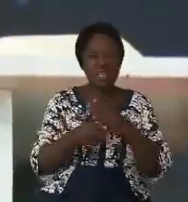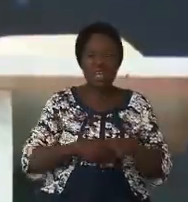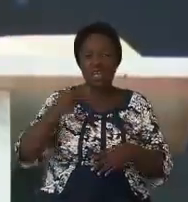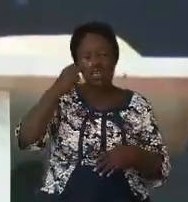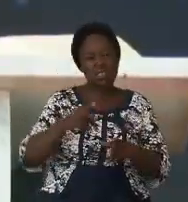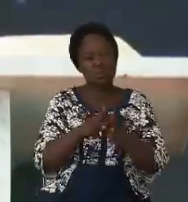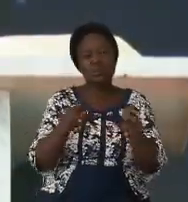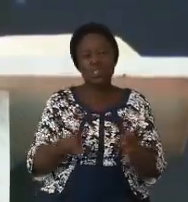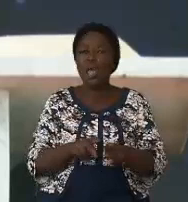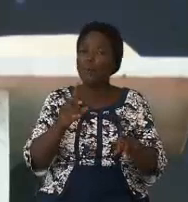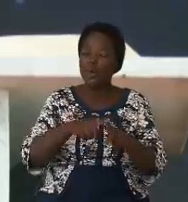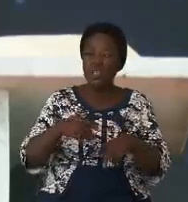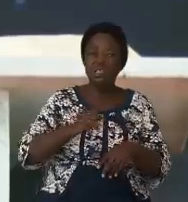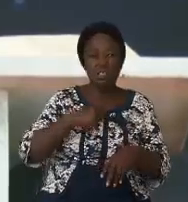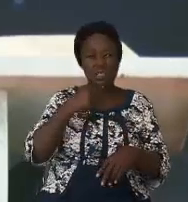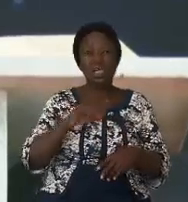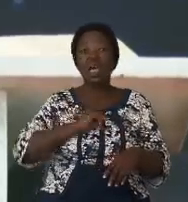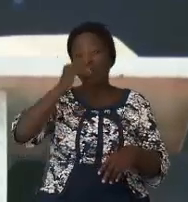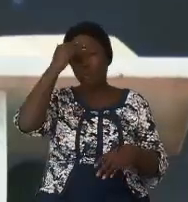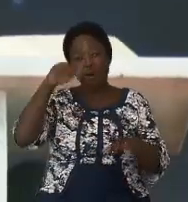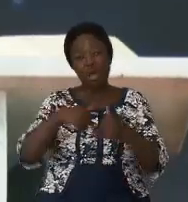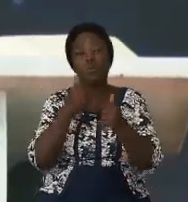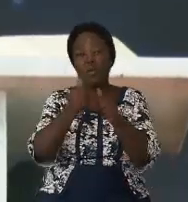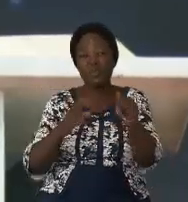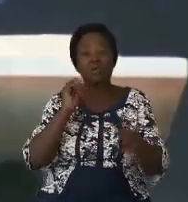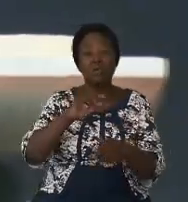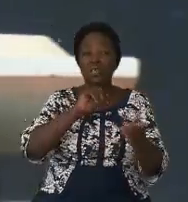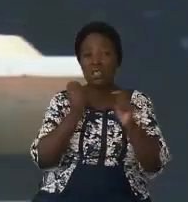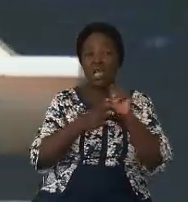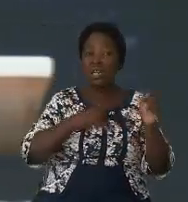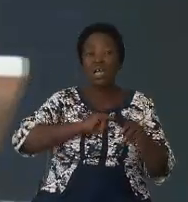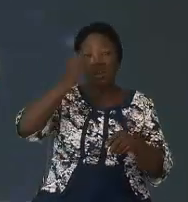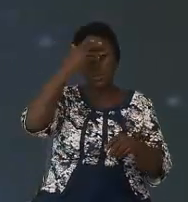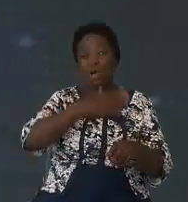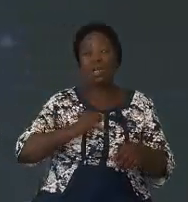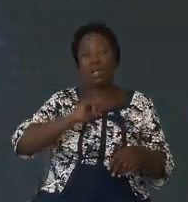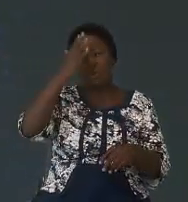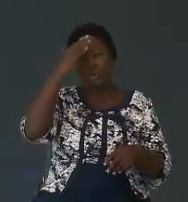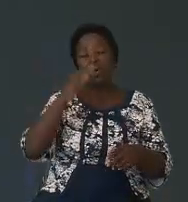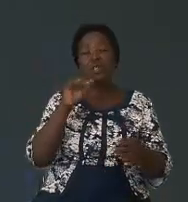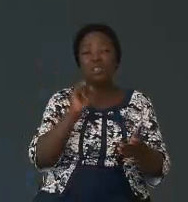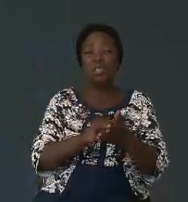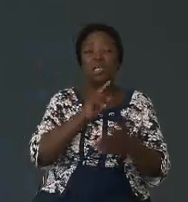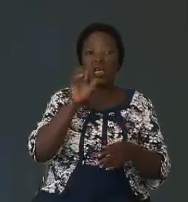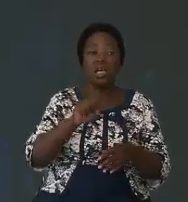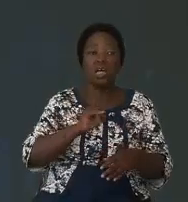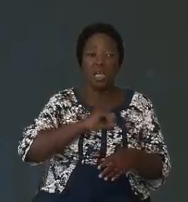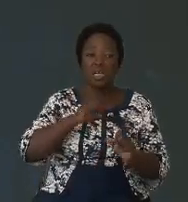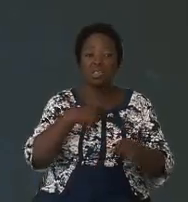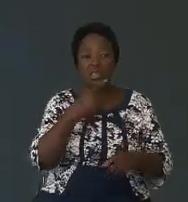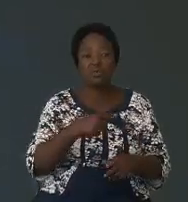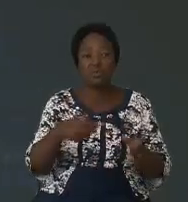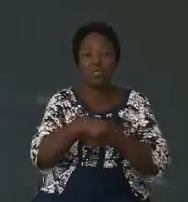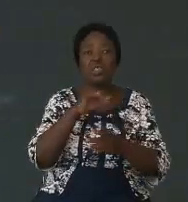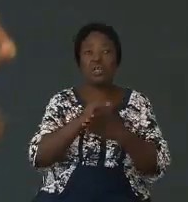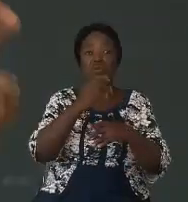the highest of personality, he said, I know how everything will change. And I know, and I can tell